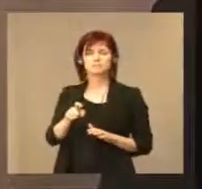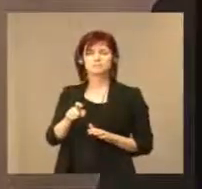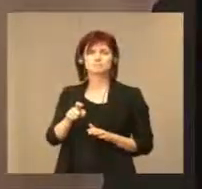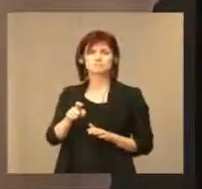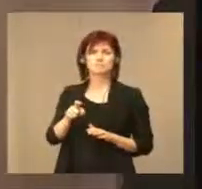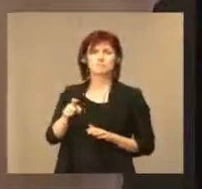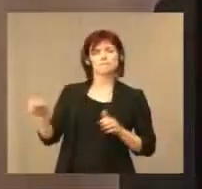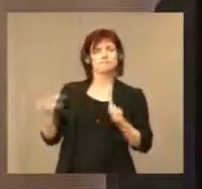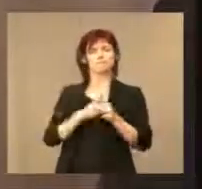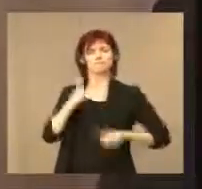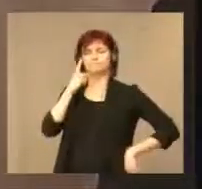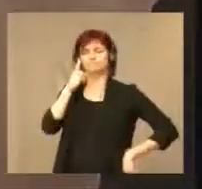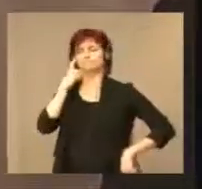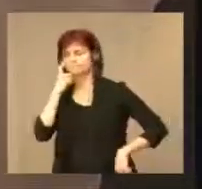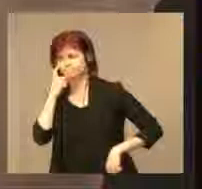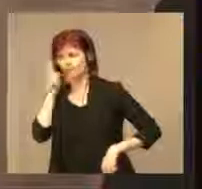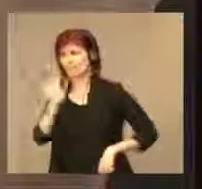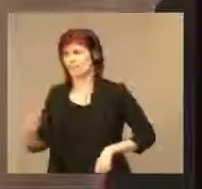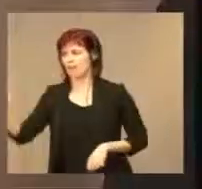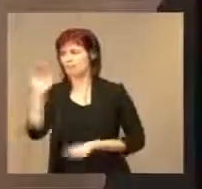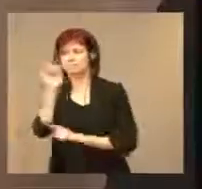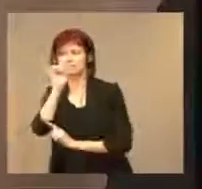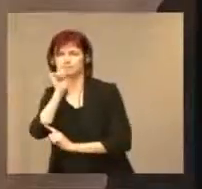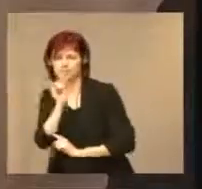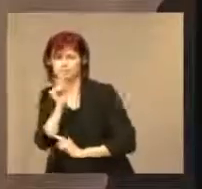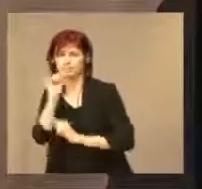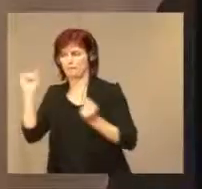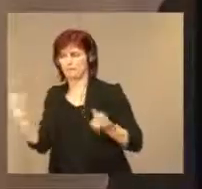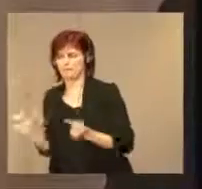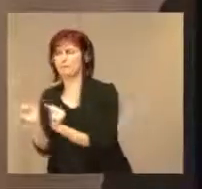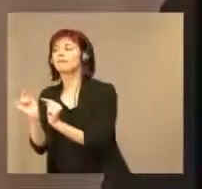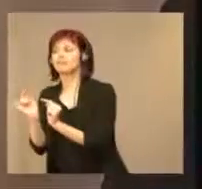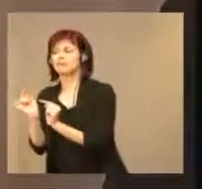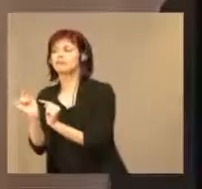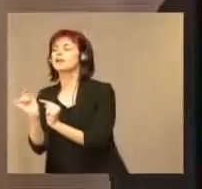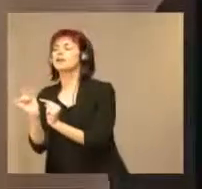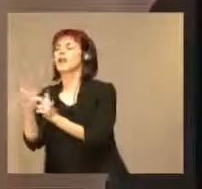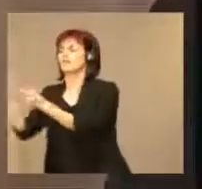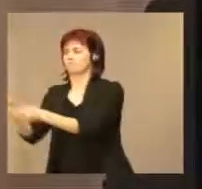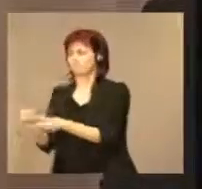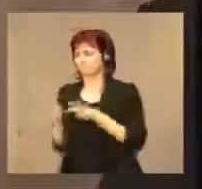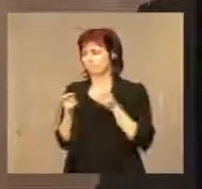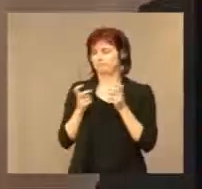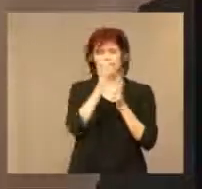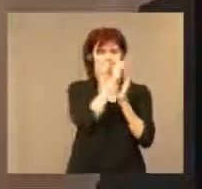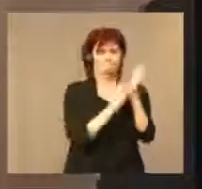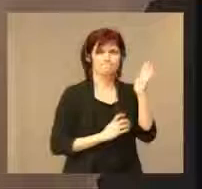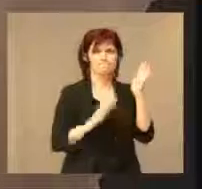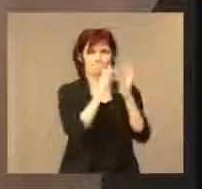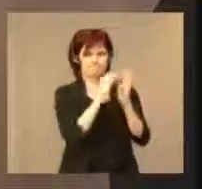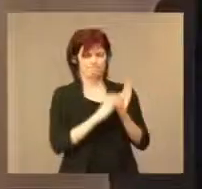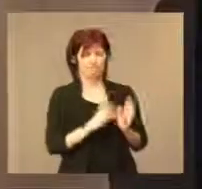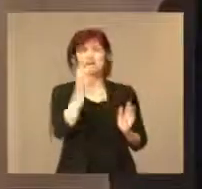see in the community. It's very easy to design policy here in Ottawa because you don't have to feel